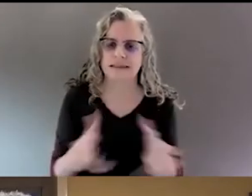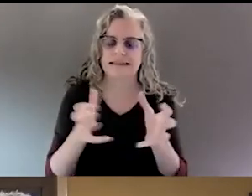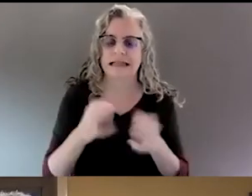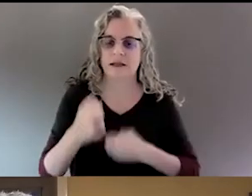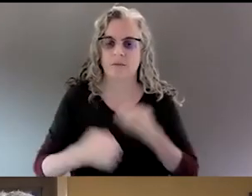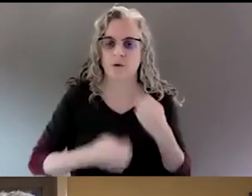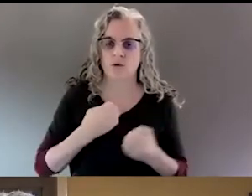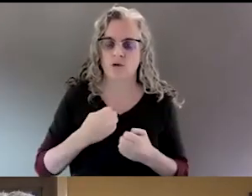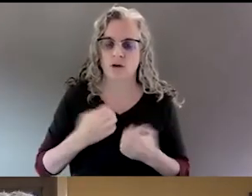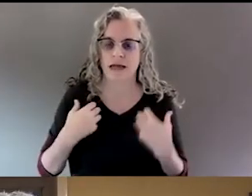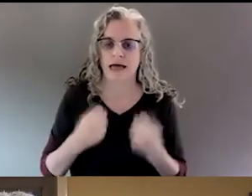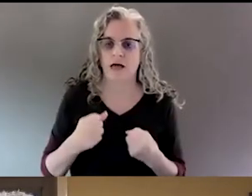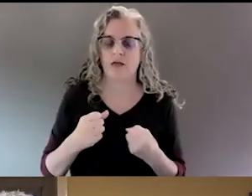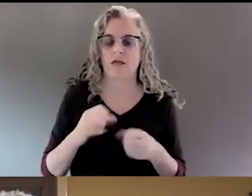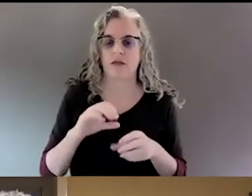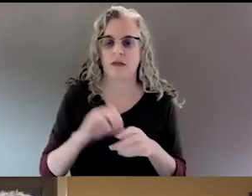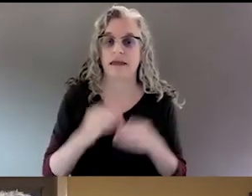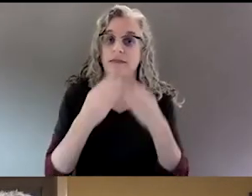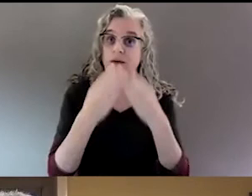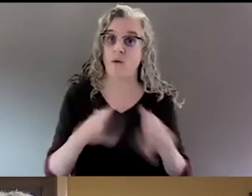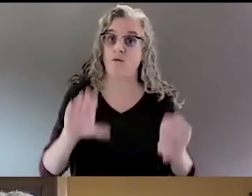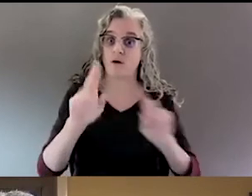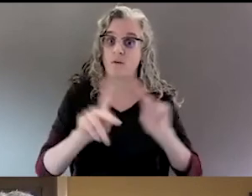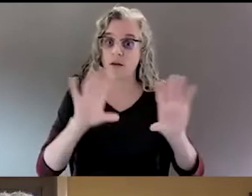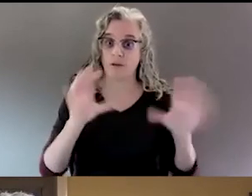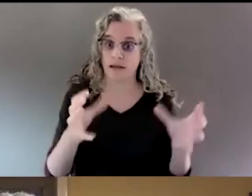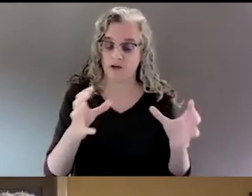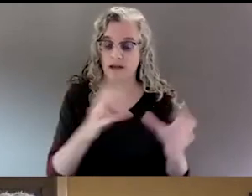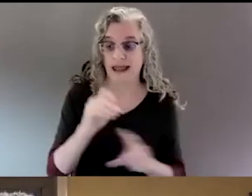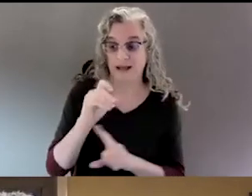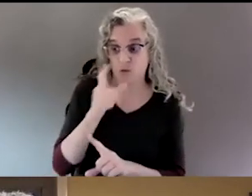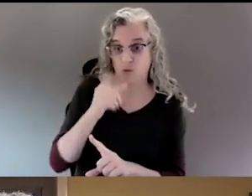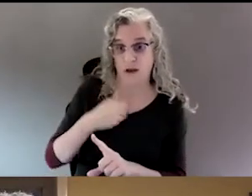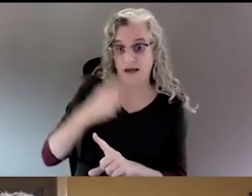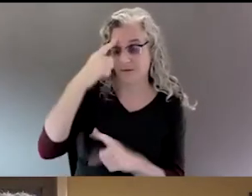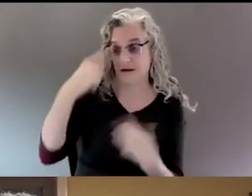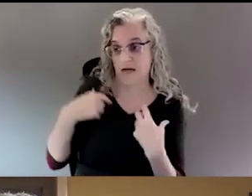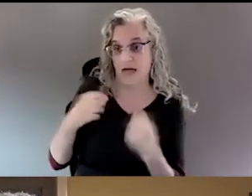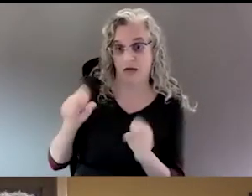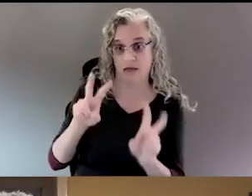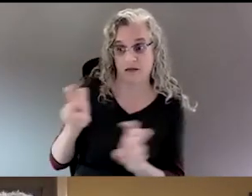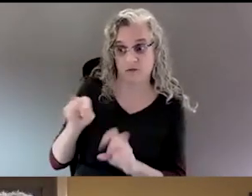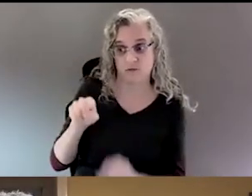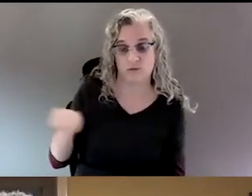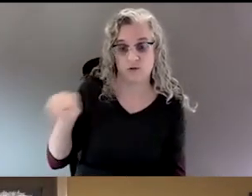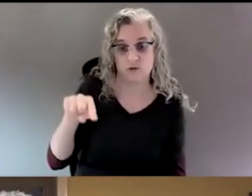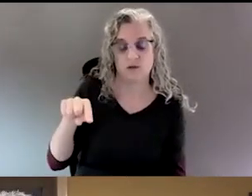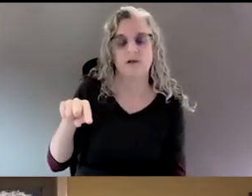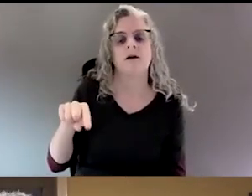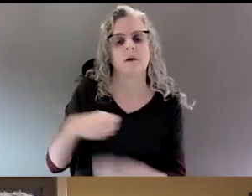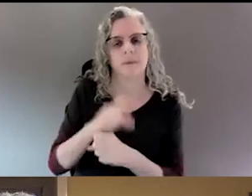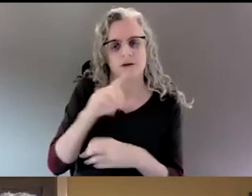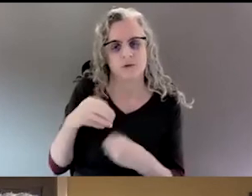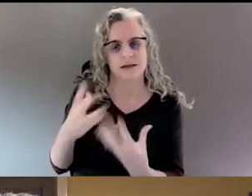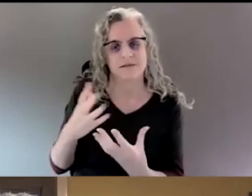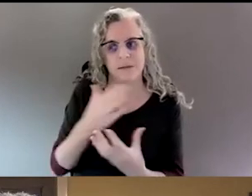a whole. And when they have mental health conditions, to get them the best and most evidence-based